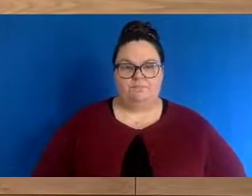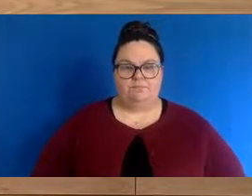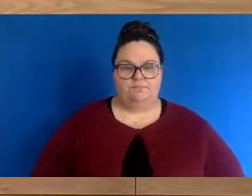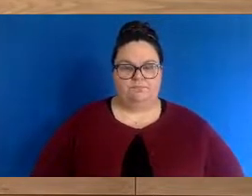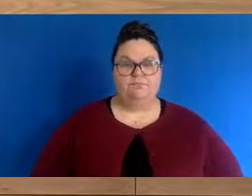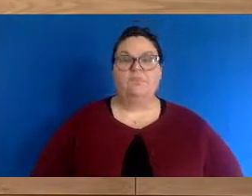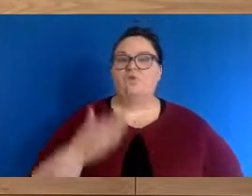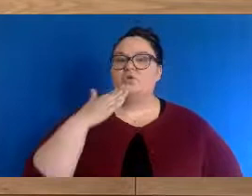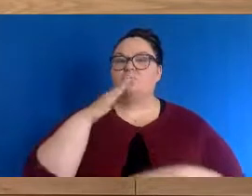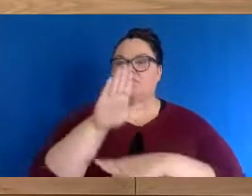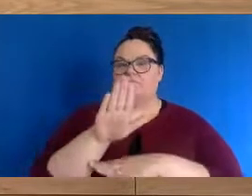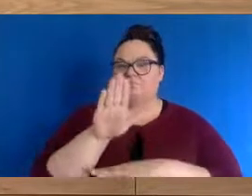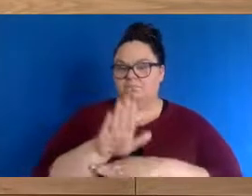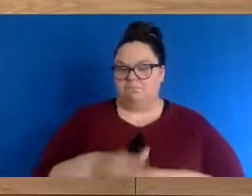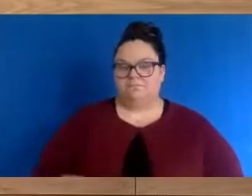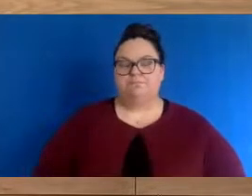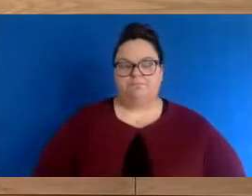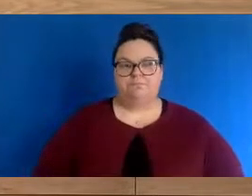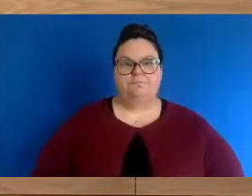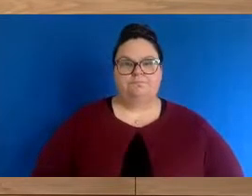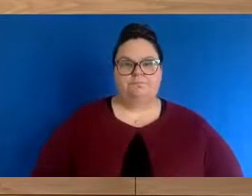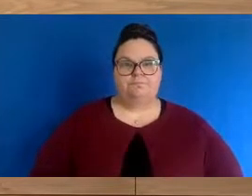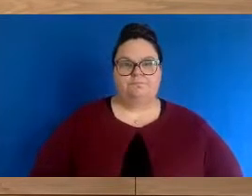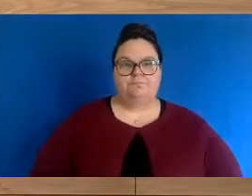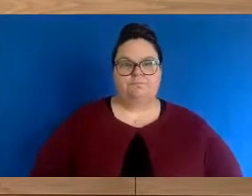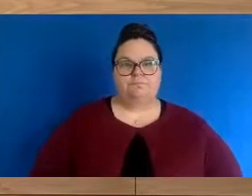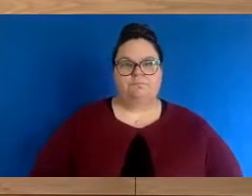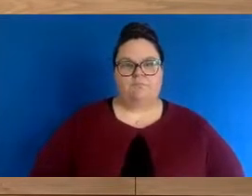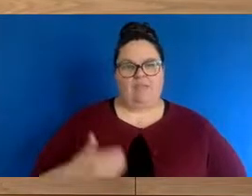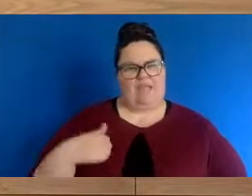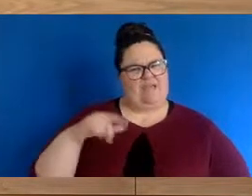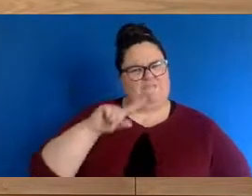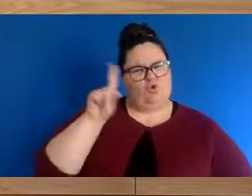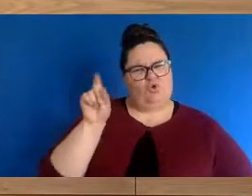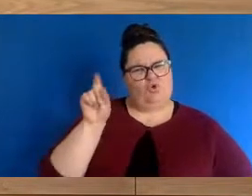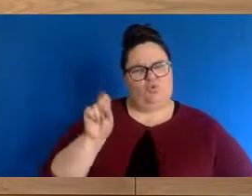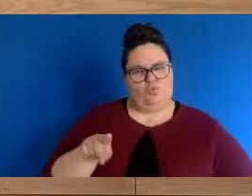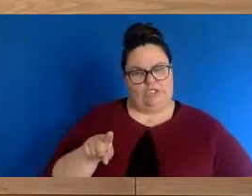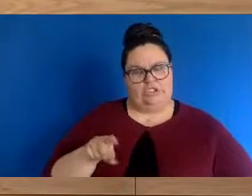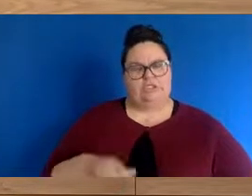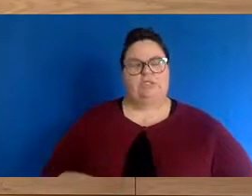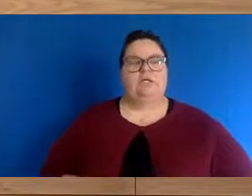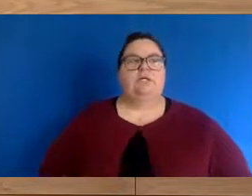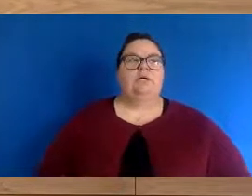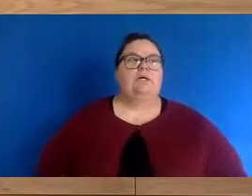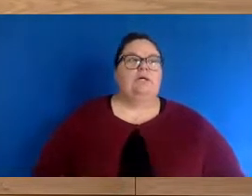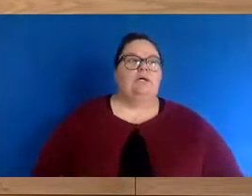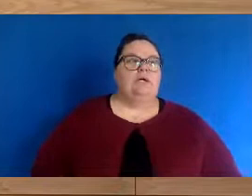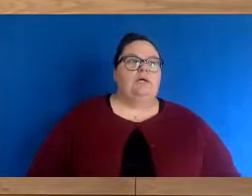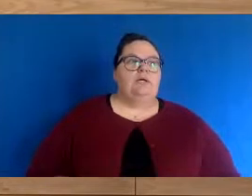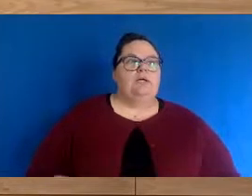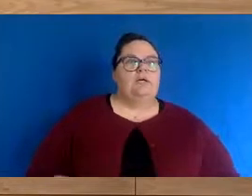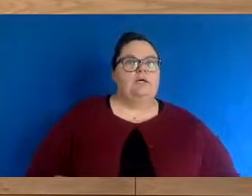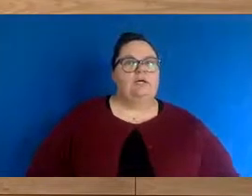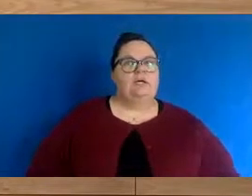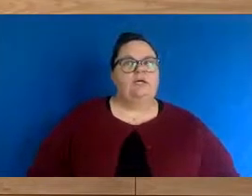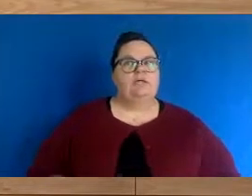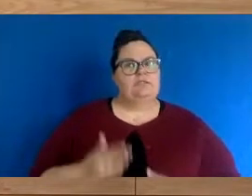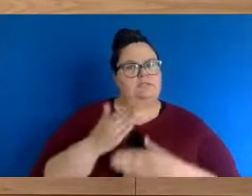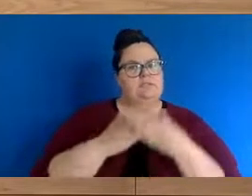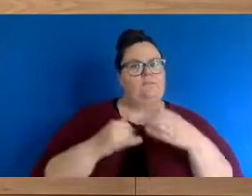Good afternoon. I just had a question. So I was wondering, some pharmacists have said they have